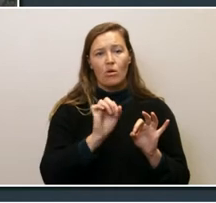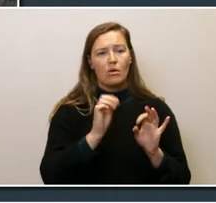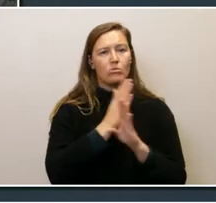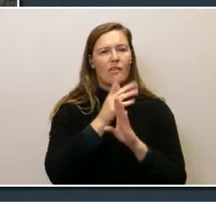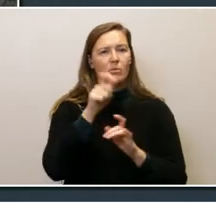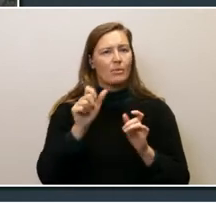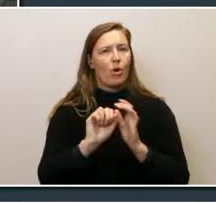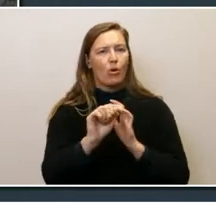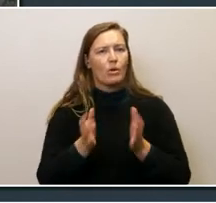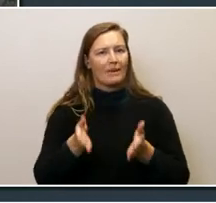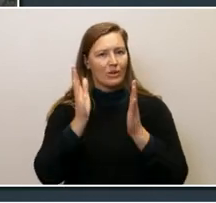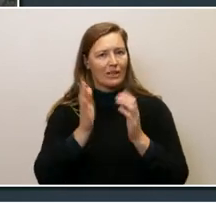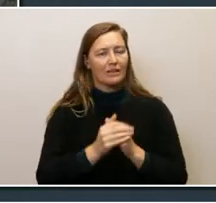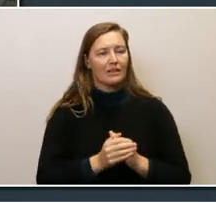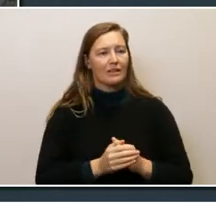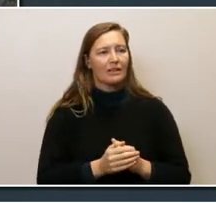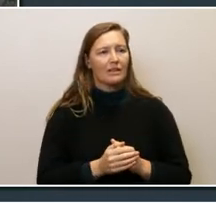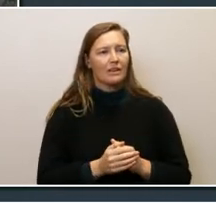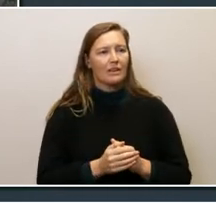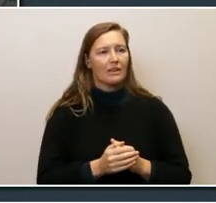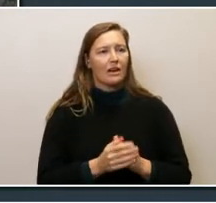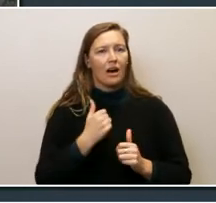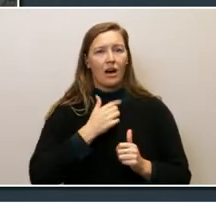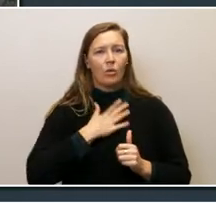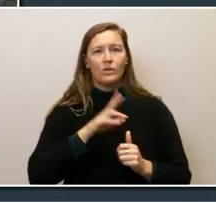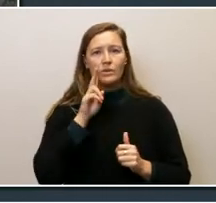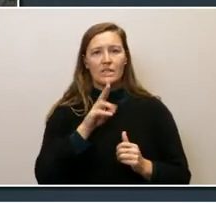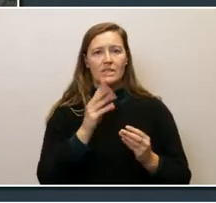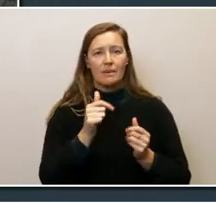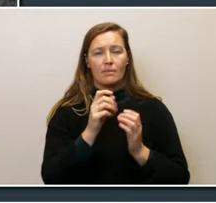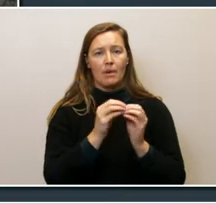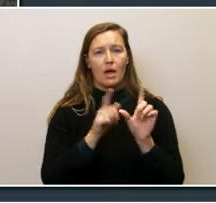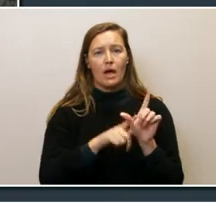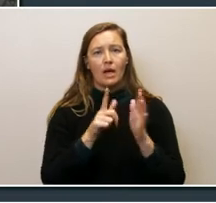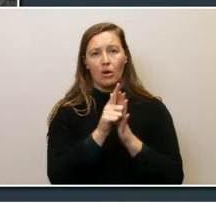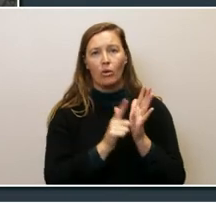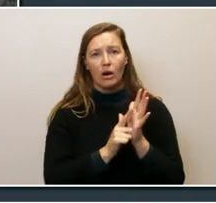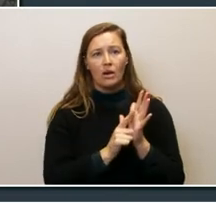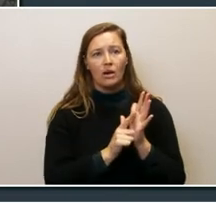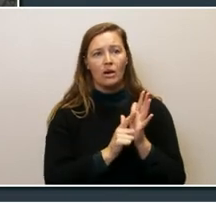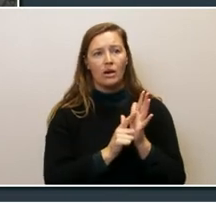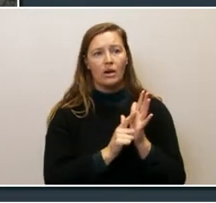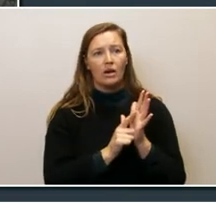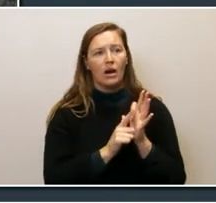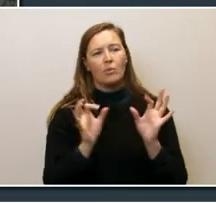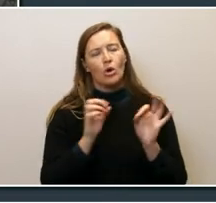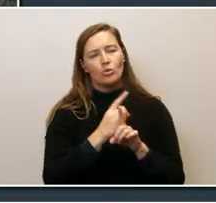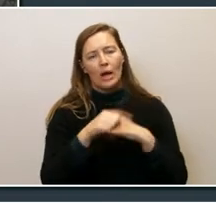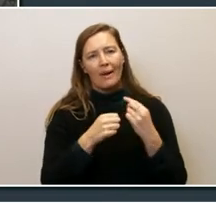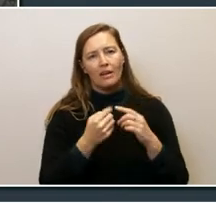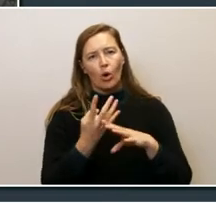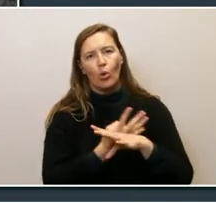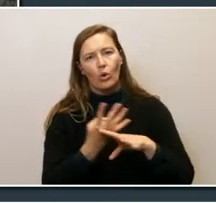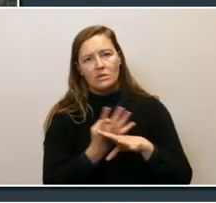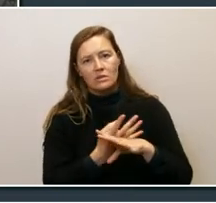by private residents, and I would like to see some form of bylaw. And I'm not talking about people who are not mowing their lawns. Please